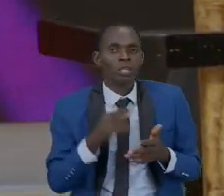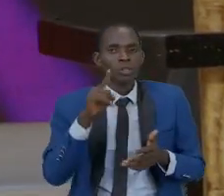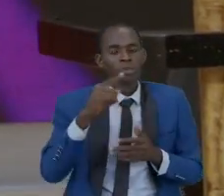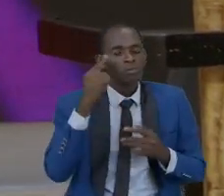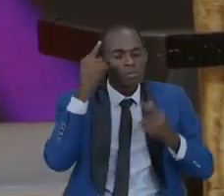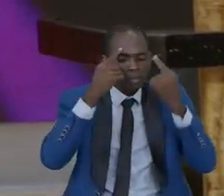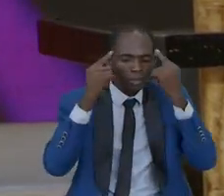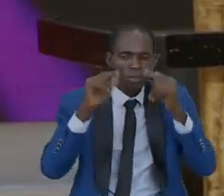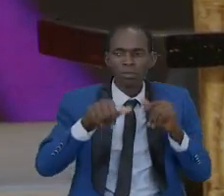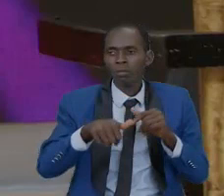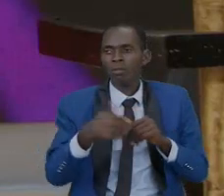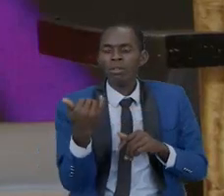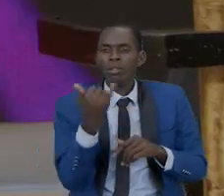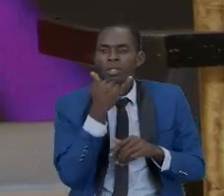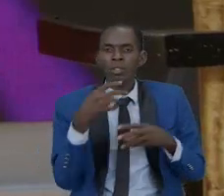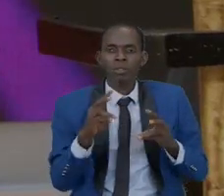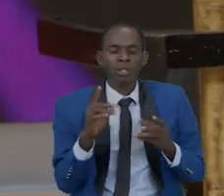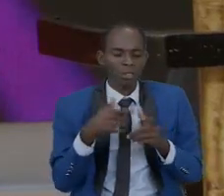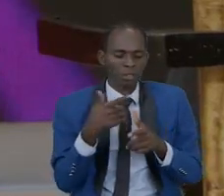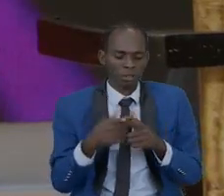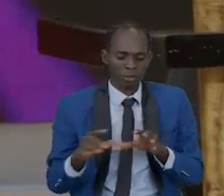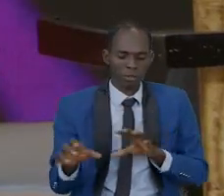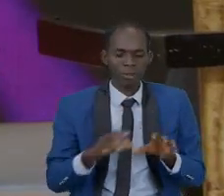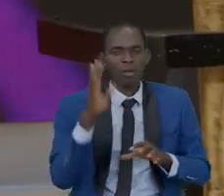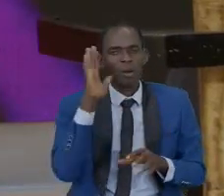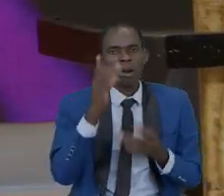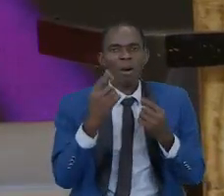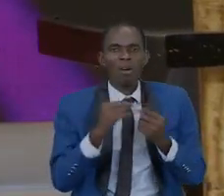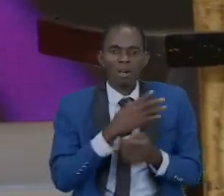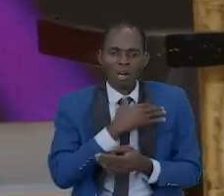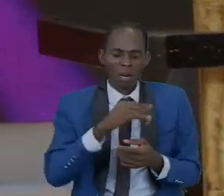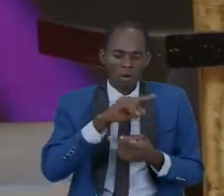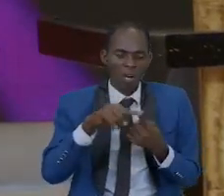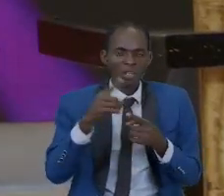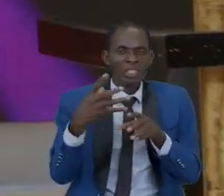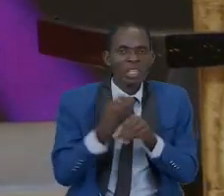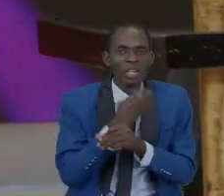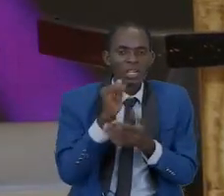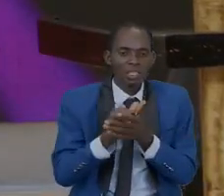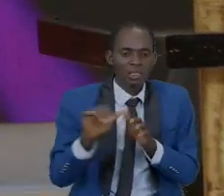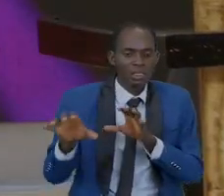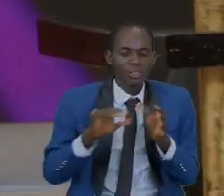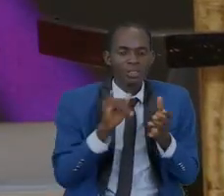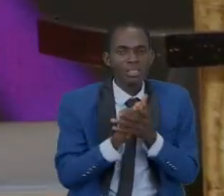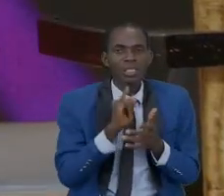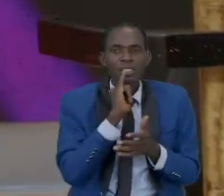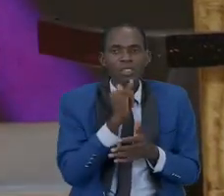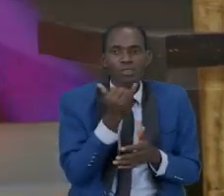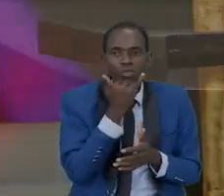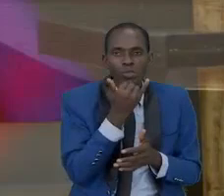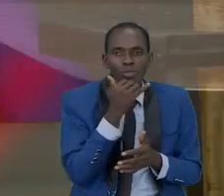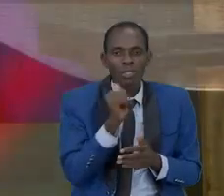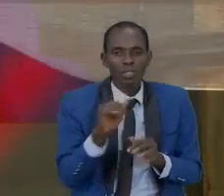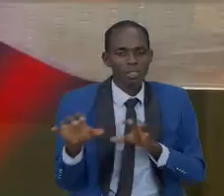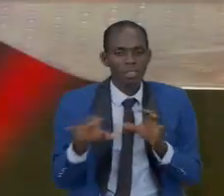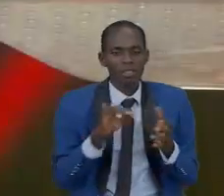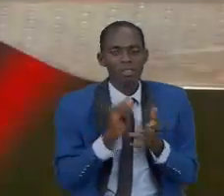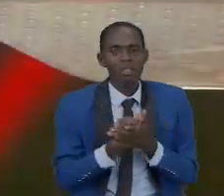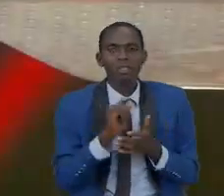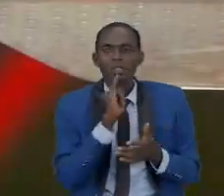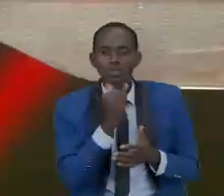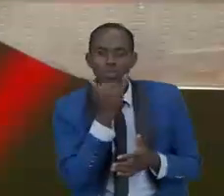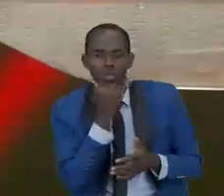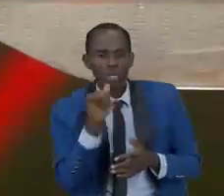way then action will come and when you take an action that is wrong an action that is wrong another